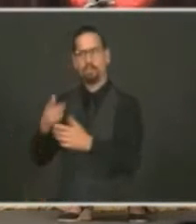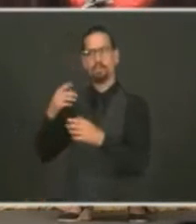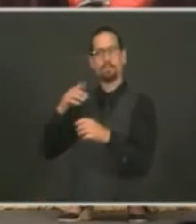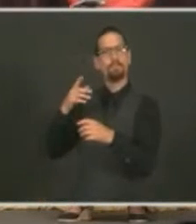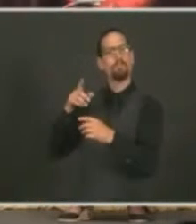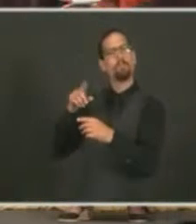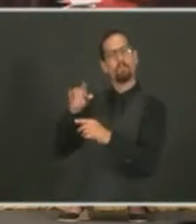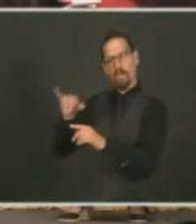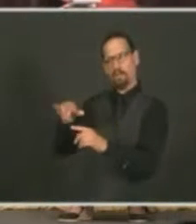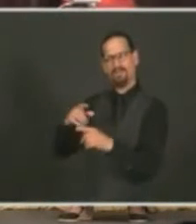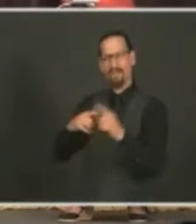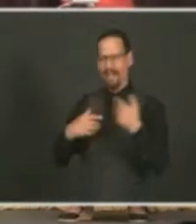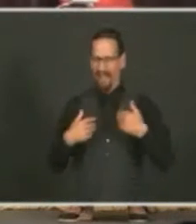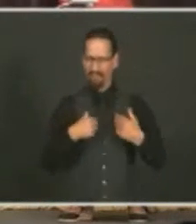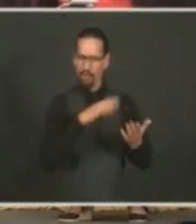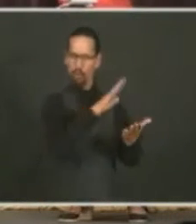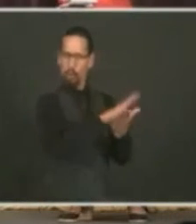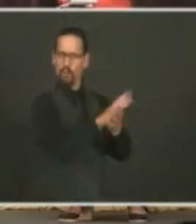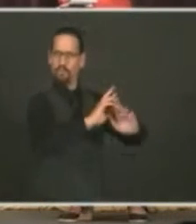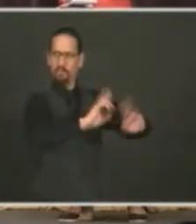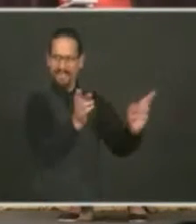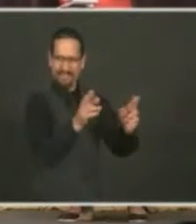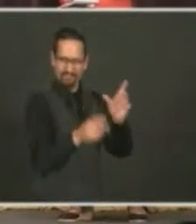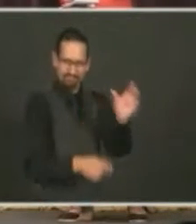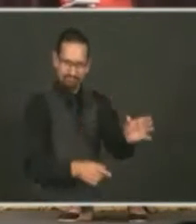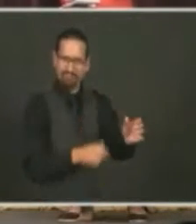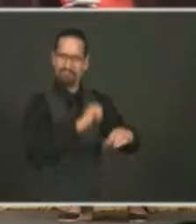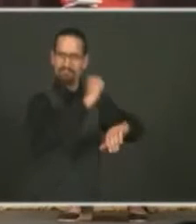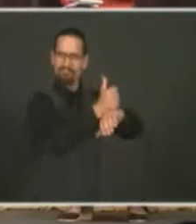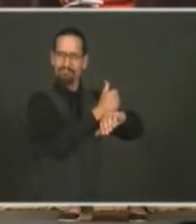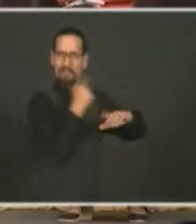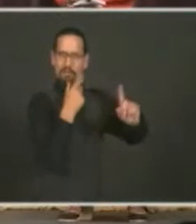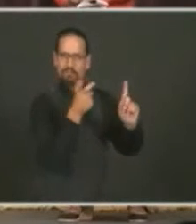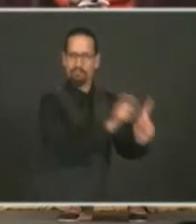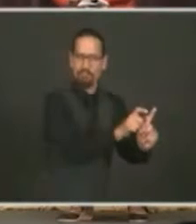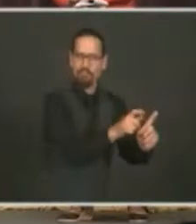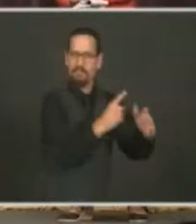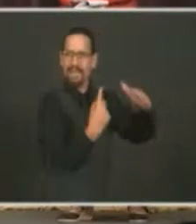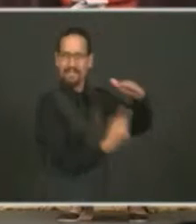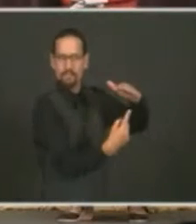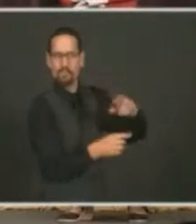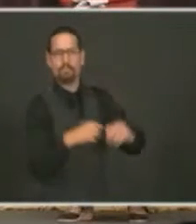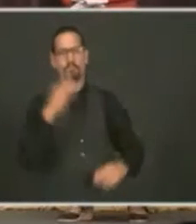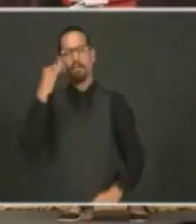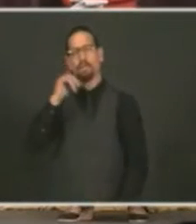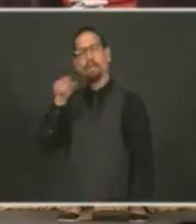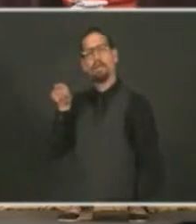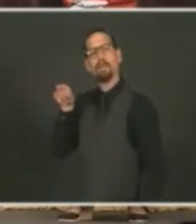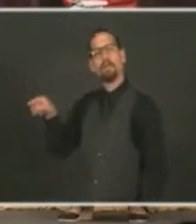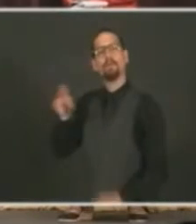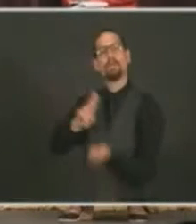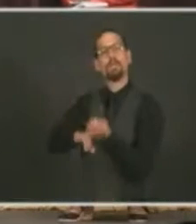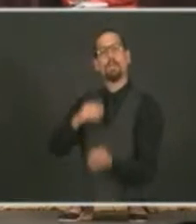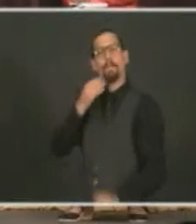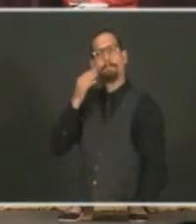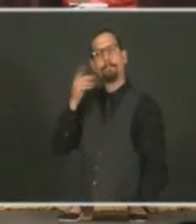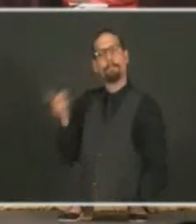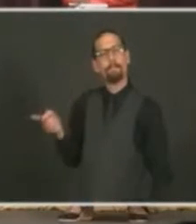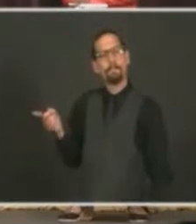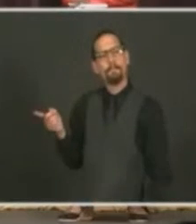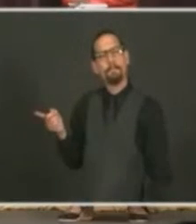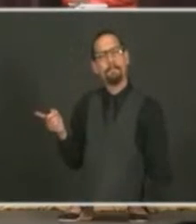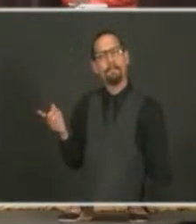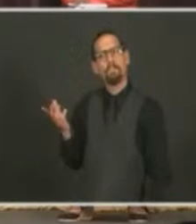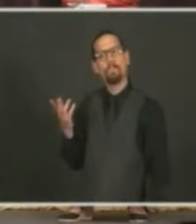bunch of, all the schools have isolation rooms. Why can't hospitals and nursing homes be isolating more, even more than they're already doing? I know there's